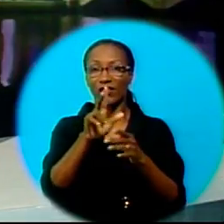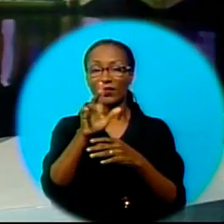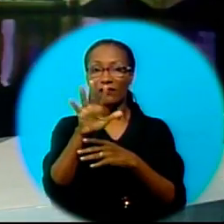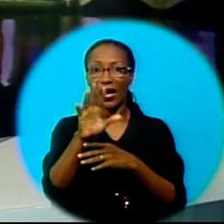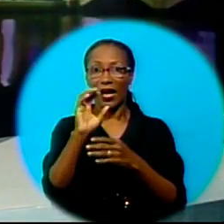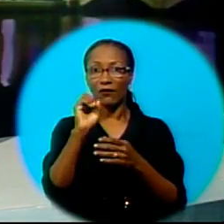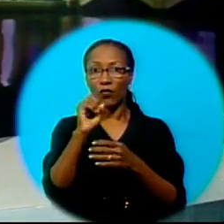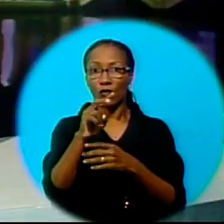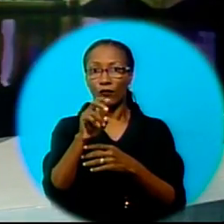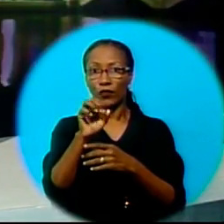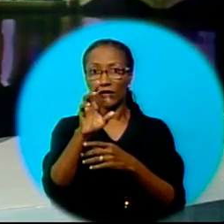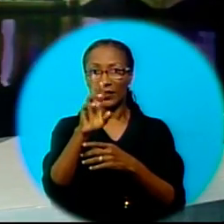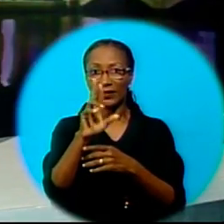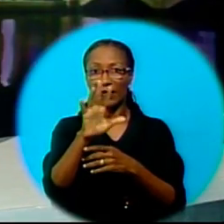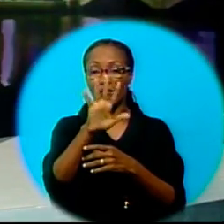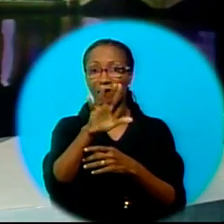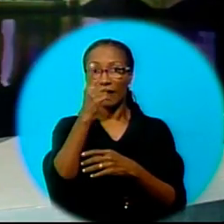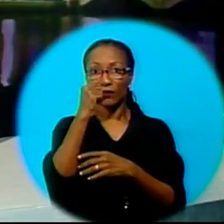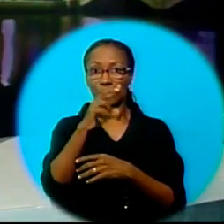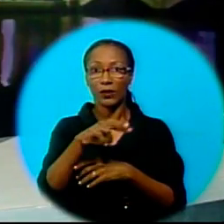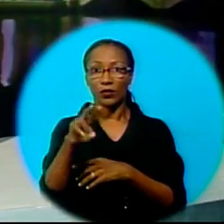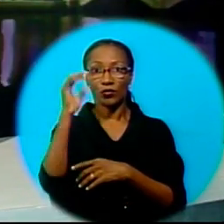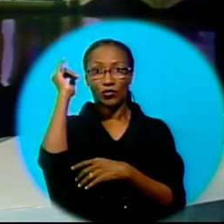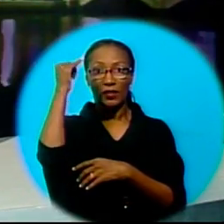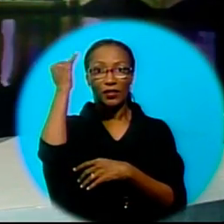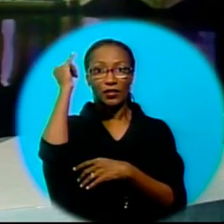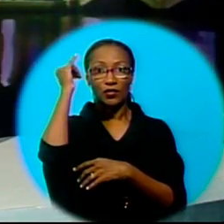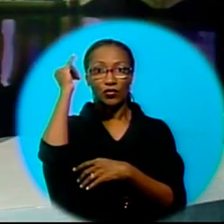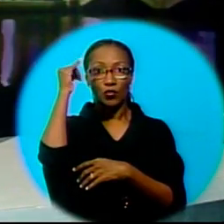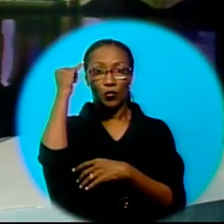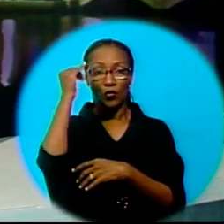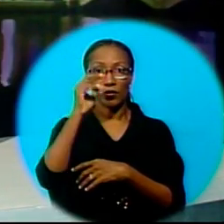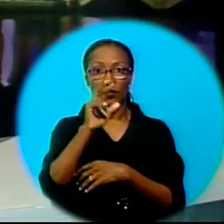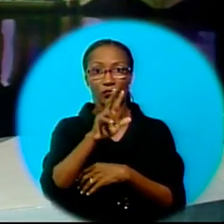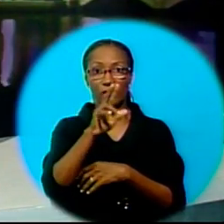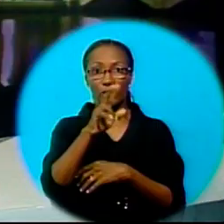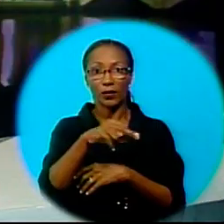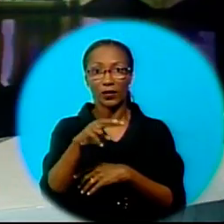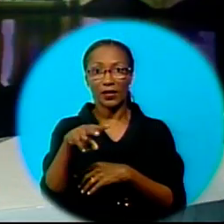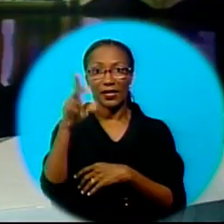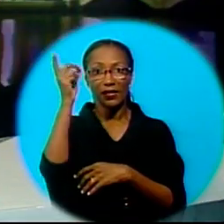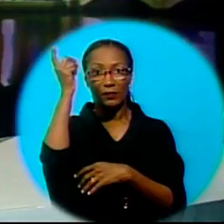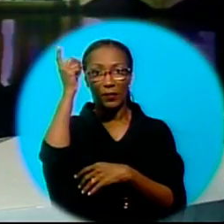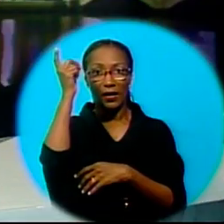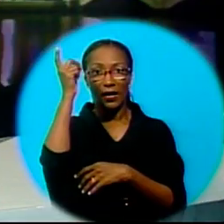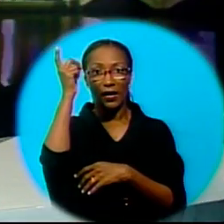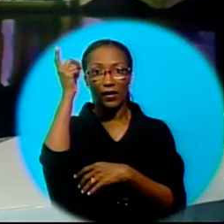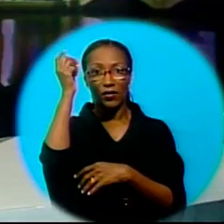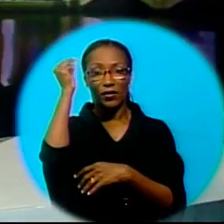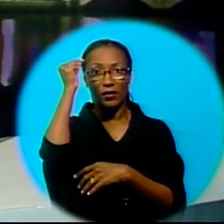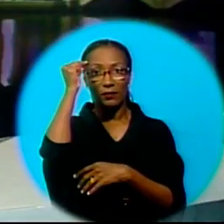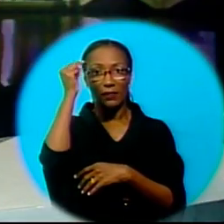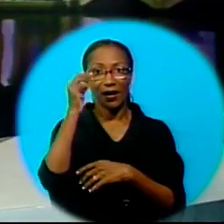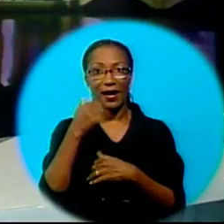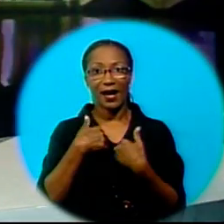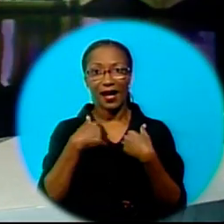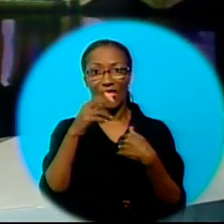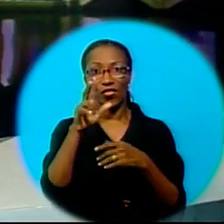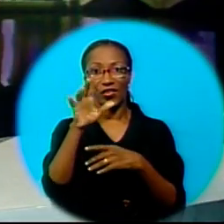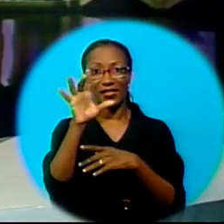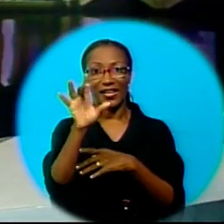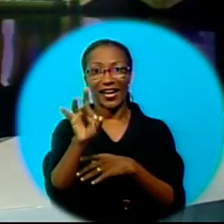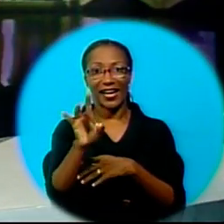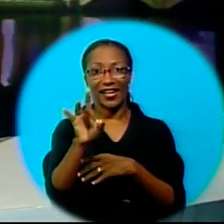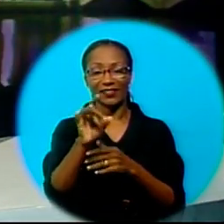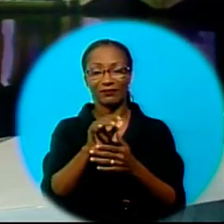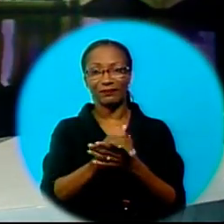for 22 and Jaden Jones 3 for 26, while Demario Goodman top scored with 38 for St. Leonard's. Here's Damien Best reporting